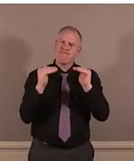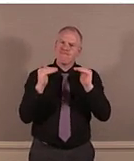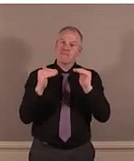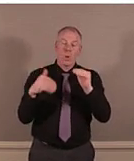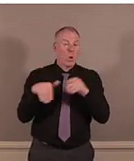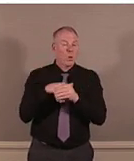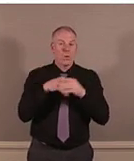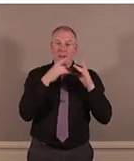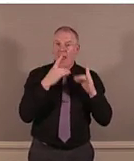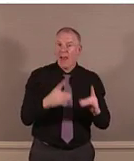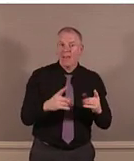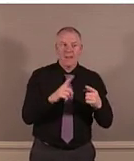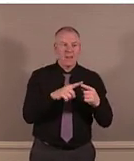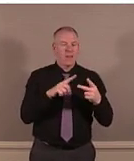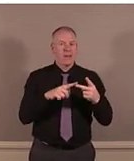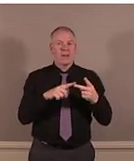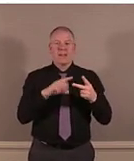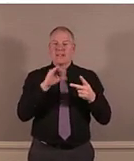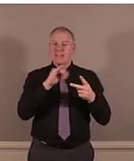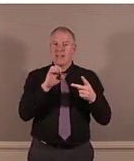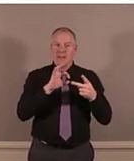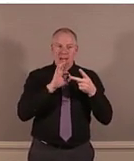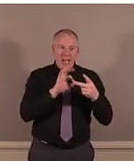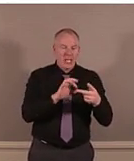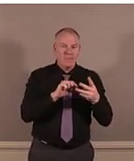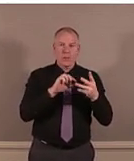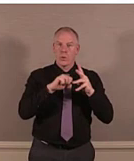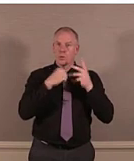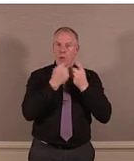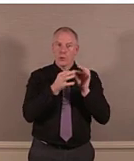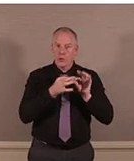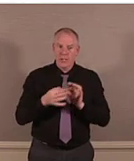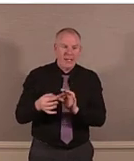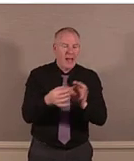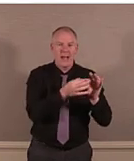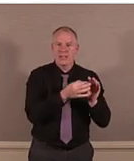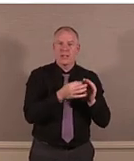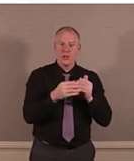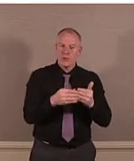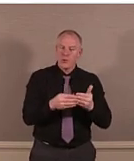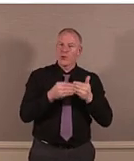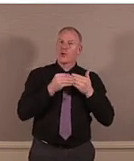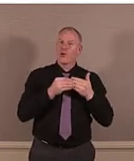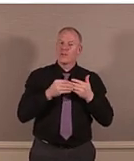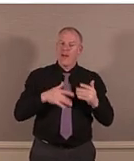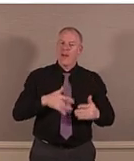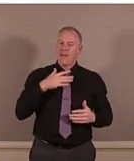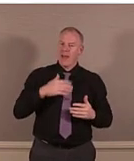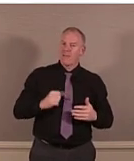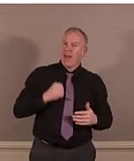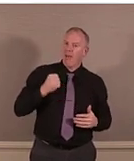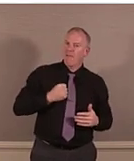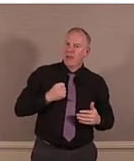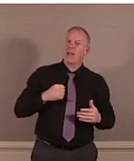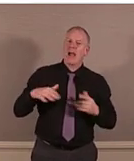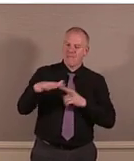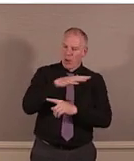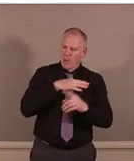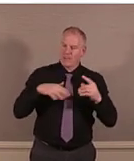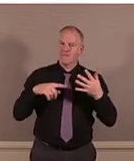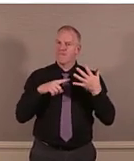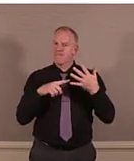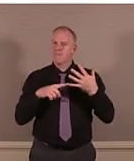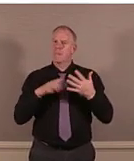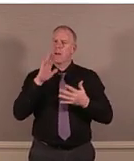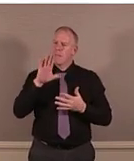including health, civic engagement, social connectedness, security, life satisfaction and the environment. Education must be built into